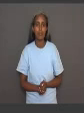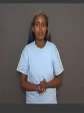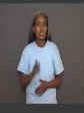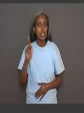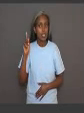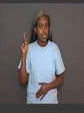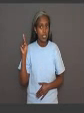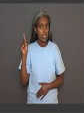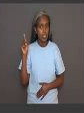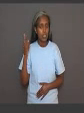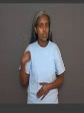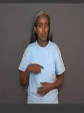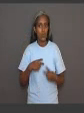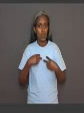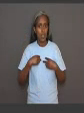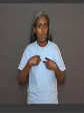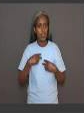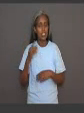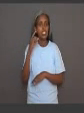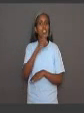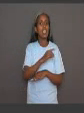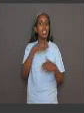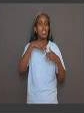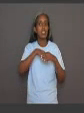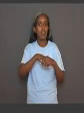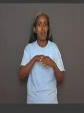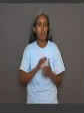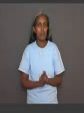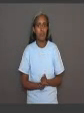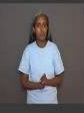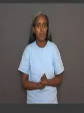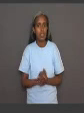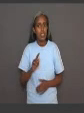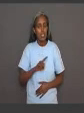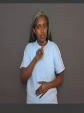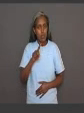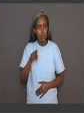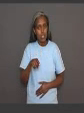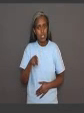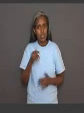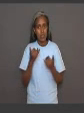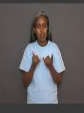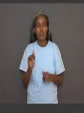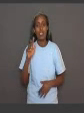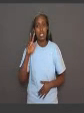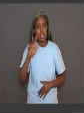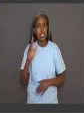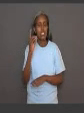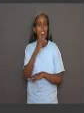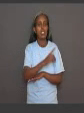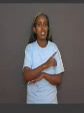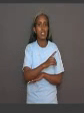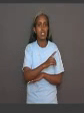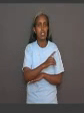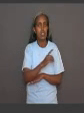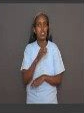Here we have the daily income recorded over 3 days